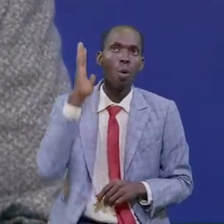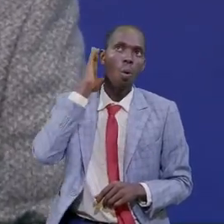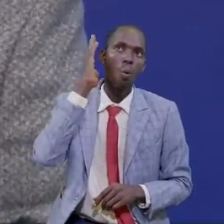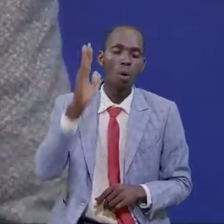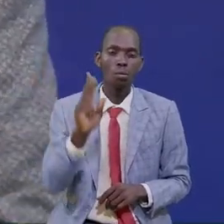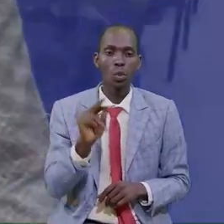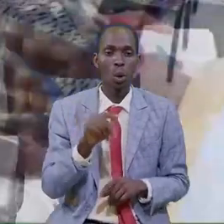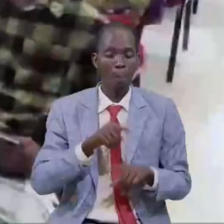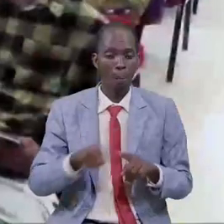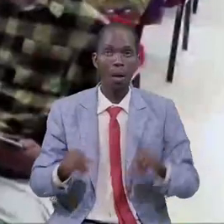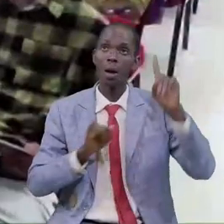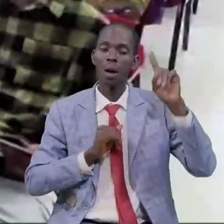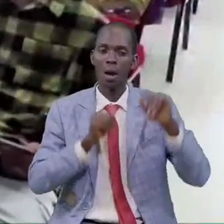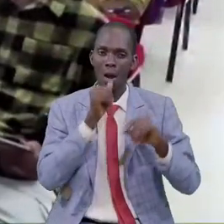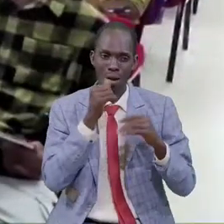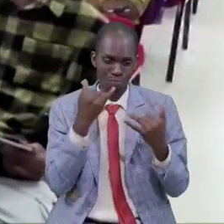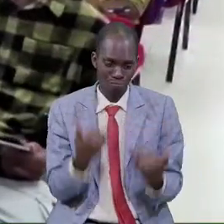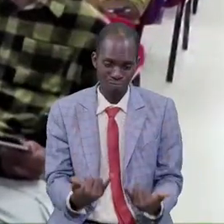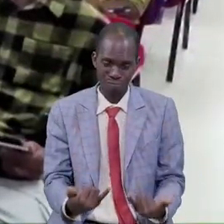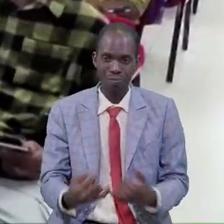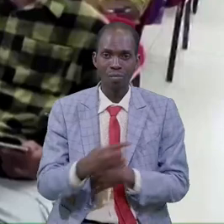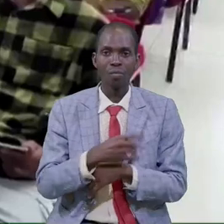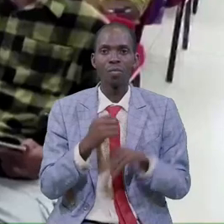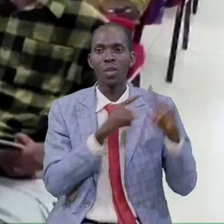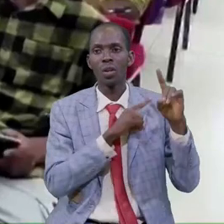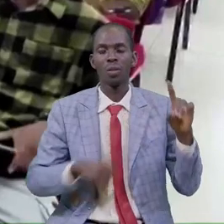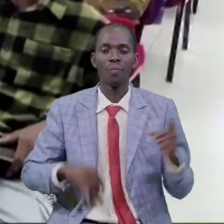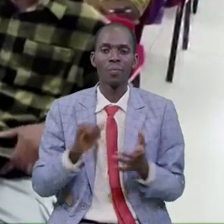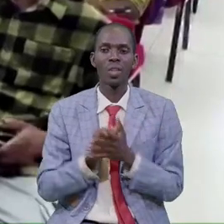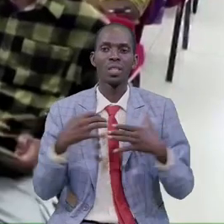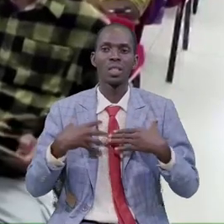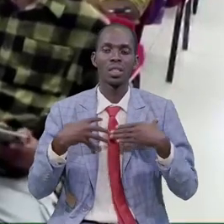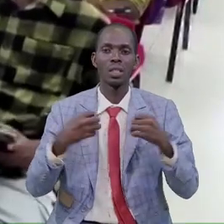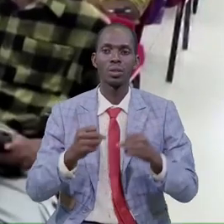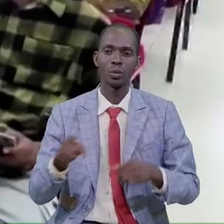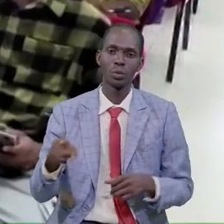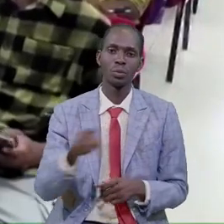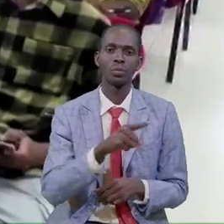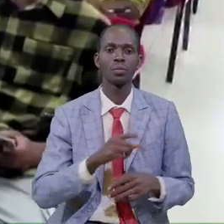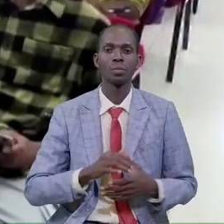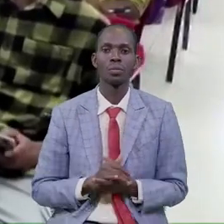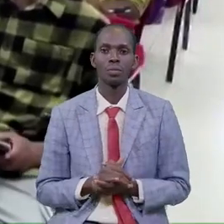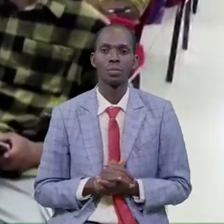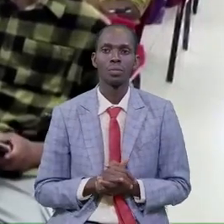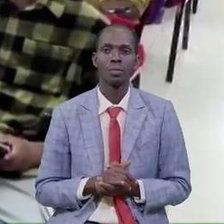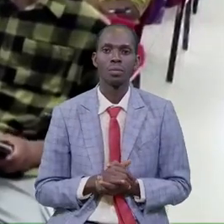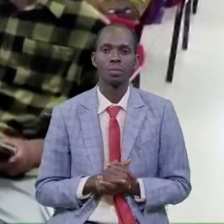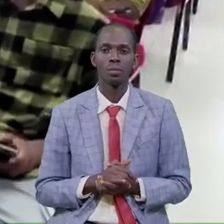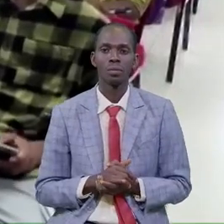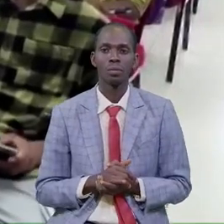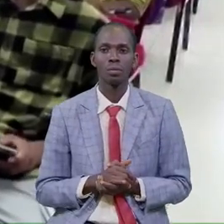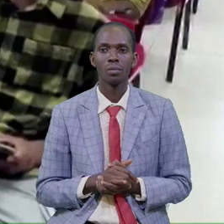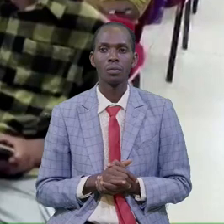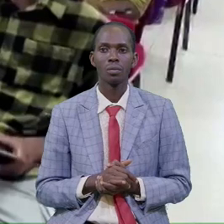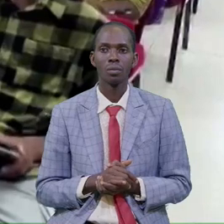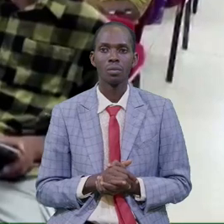that healeth thee. Je ne te frapperai d'aucune des maladies dont j'ai frappé les Égyptiens, car je suis l'Éternel qui